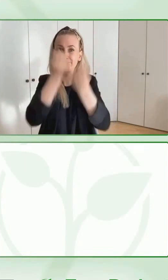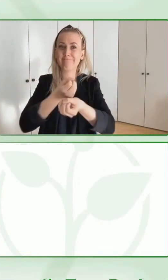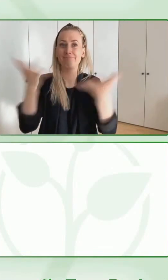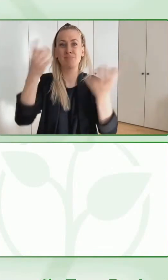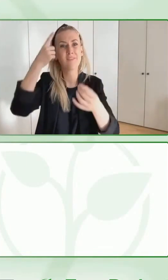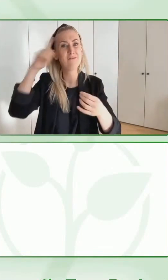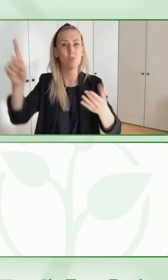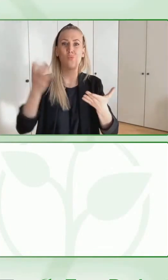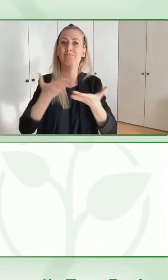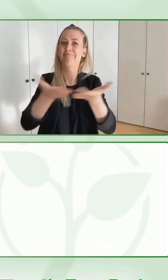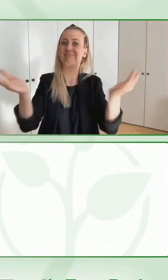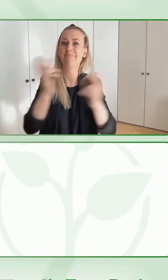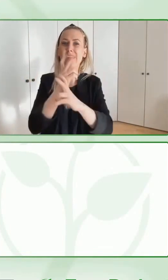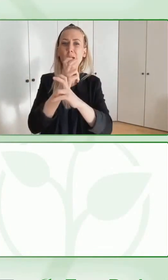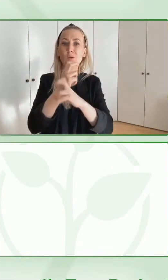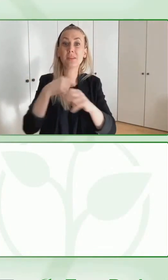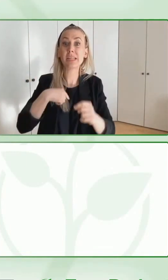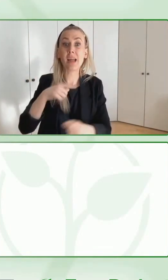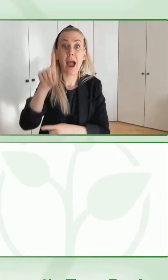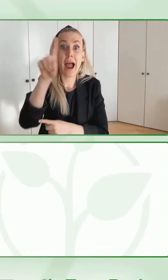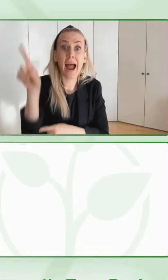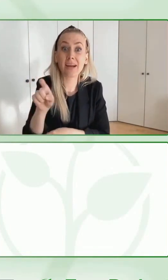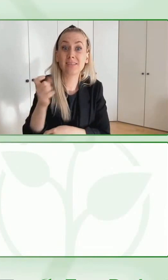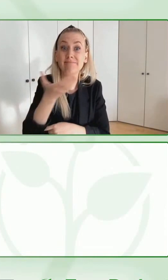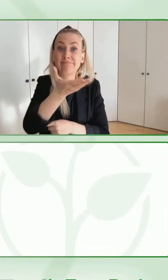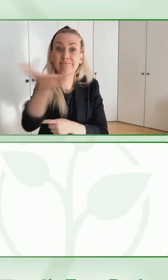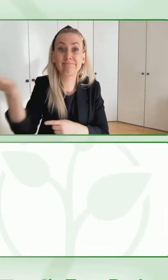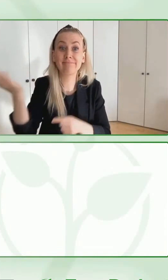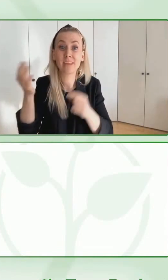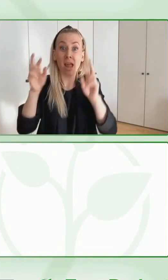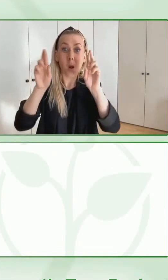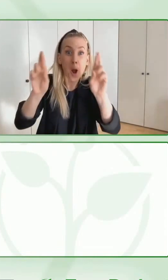translate keywords in sign language.